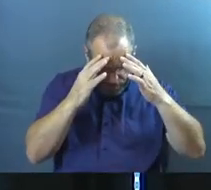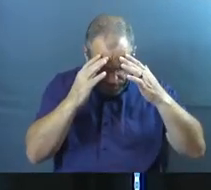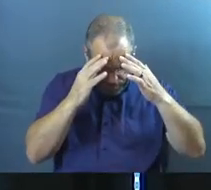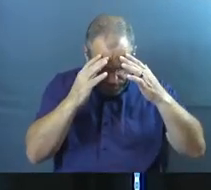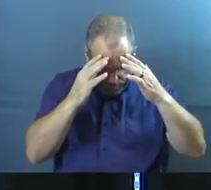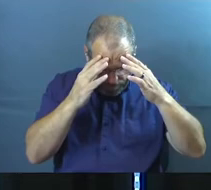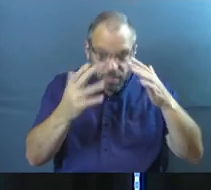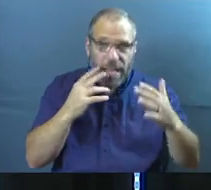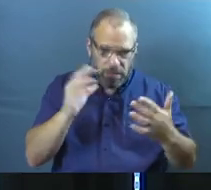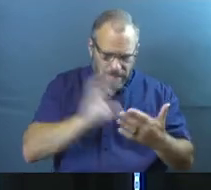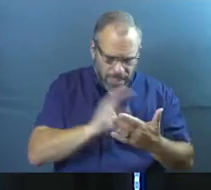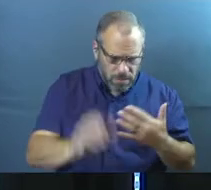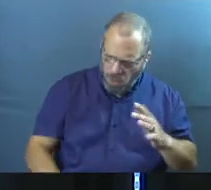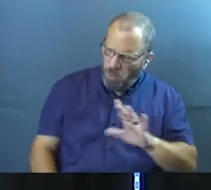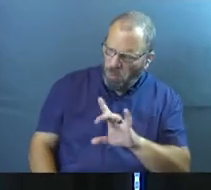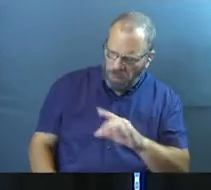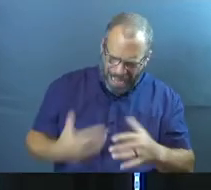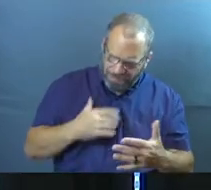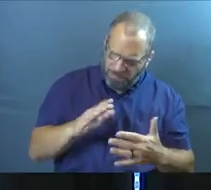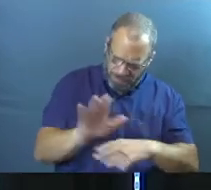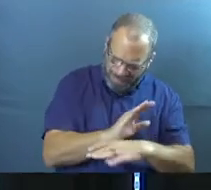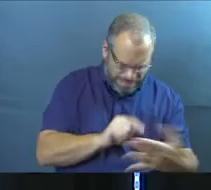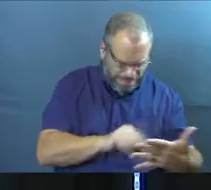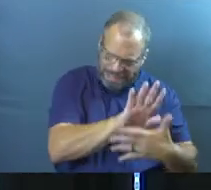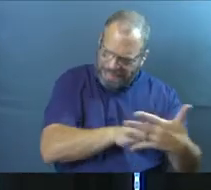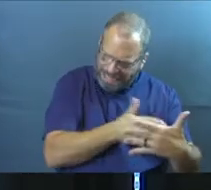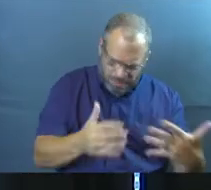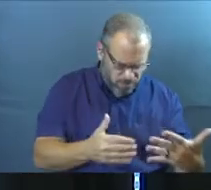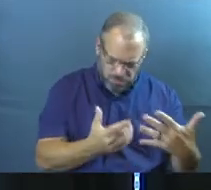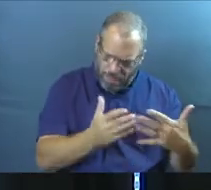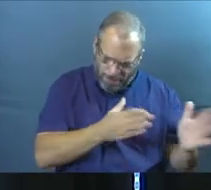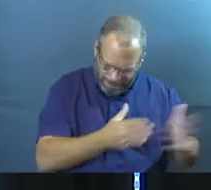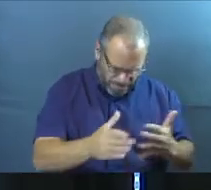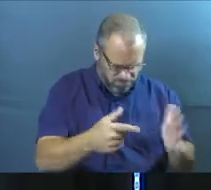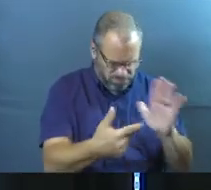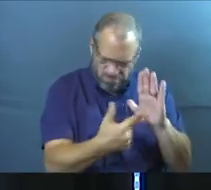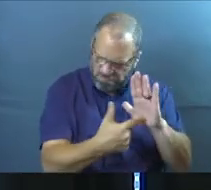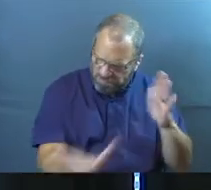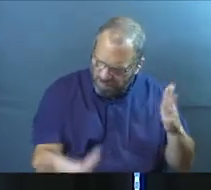Didn't you look at my calendar? I had a thing.